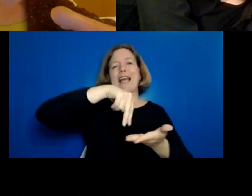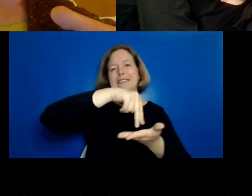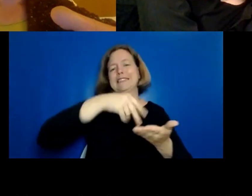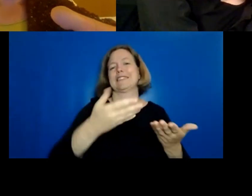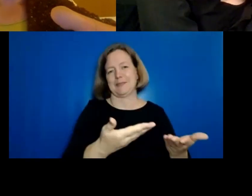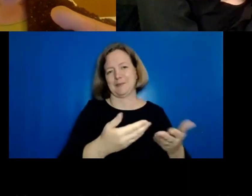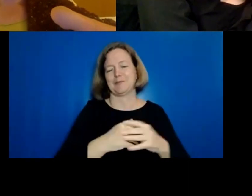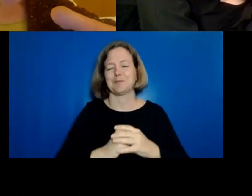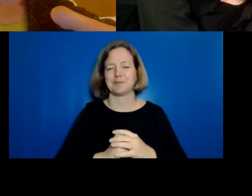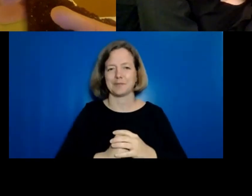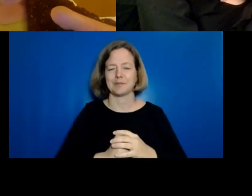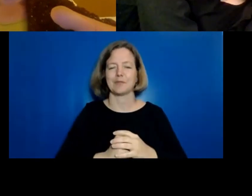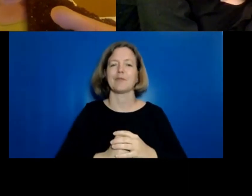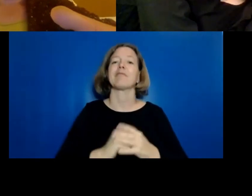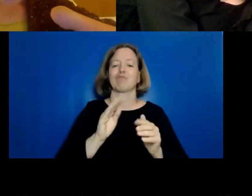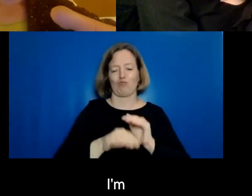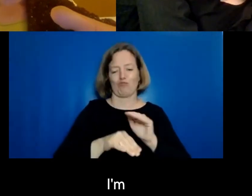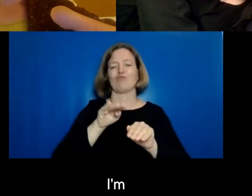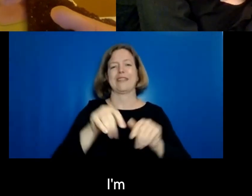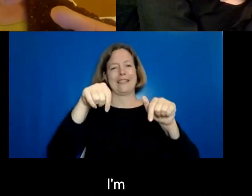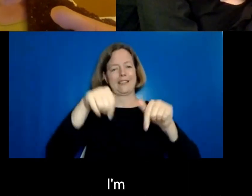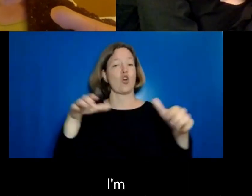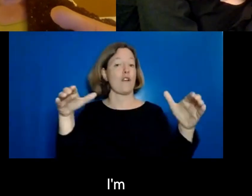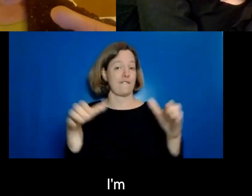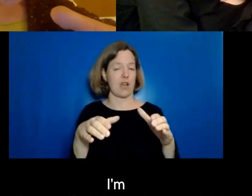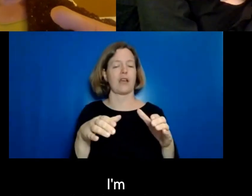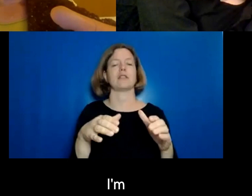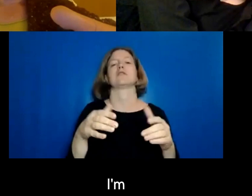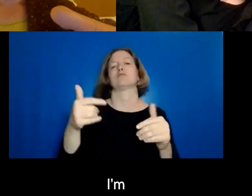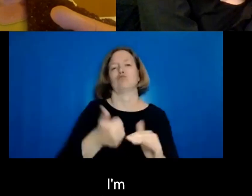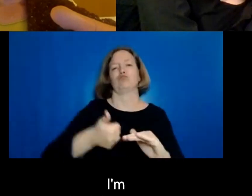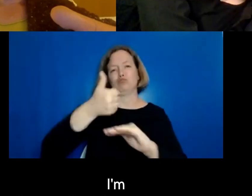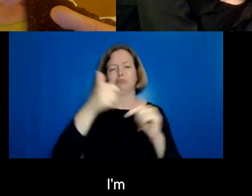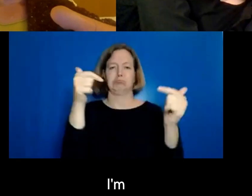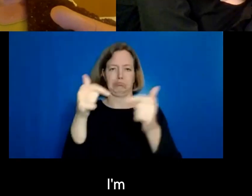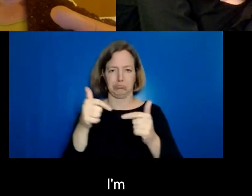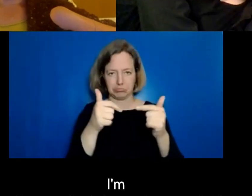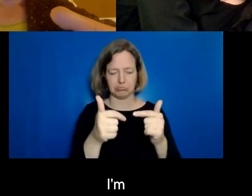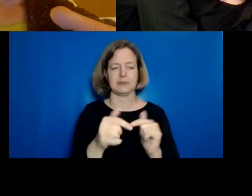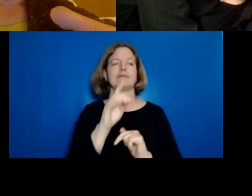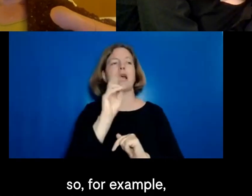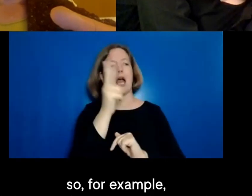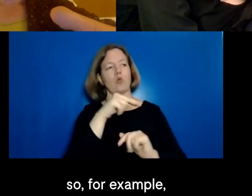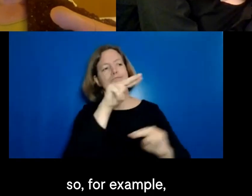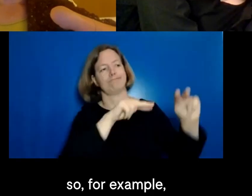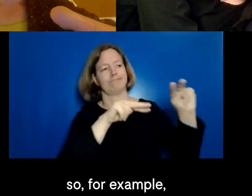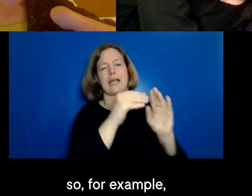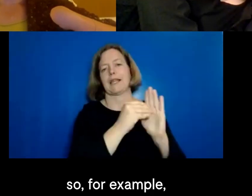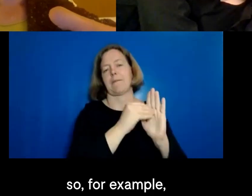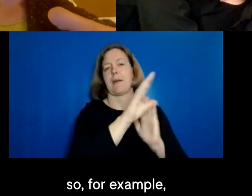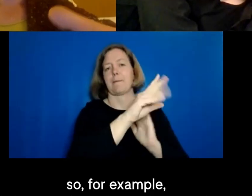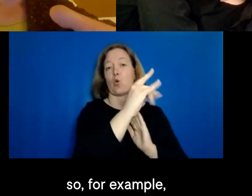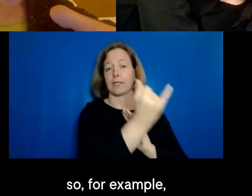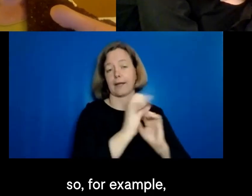Besides curating this conference with Kate, I'm leading on all of the project's activities. So for